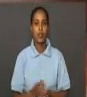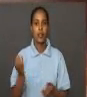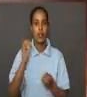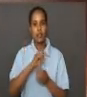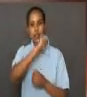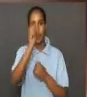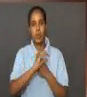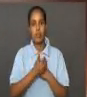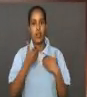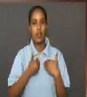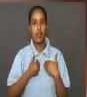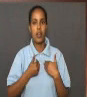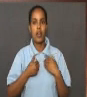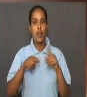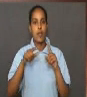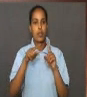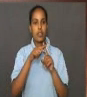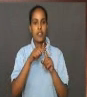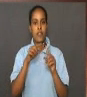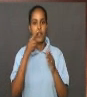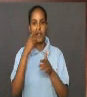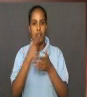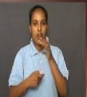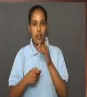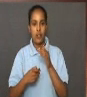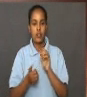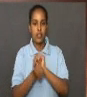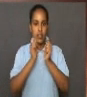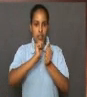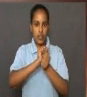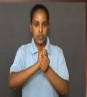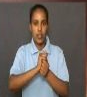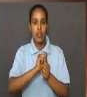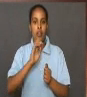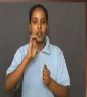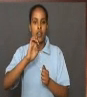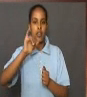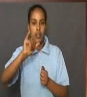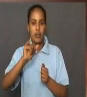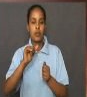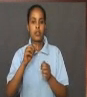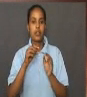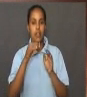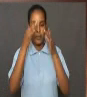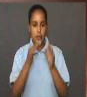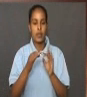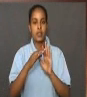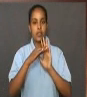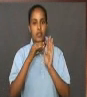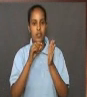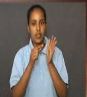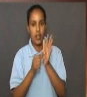As temperature has a positive value, the change in entropy determines the sign of